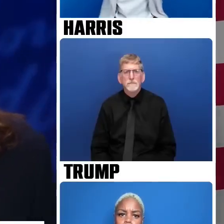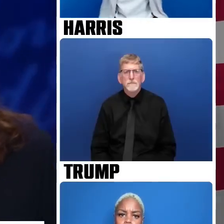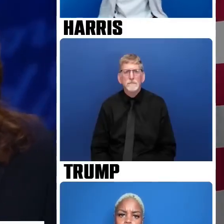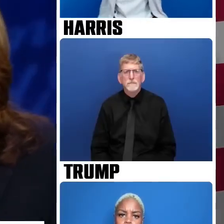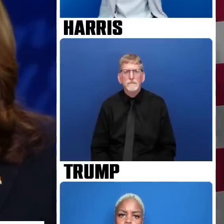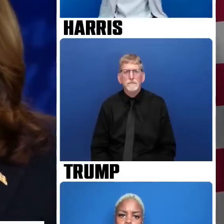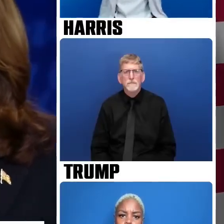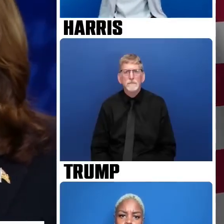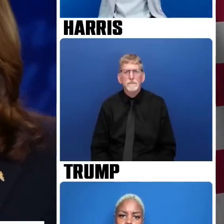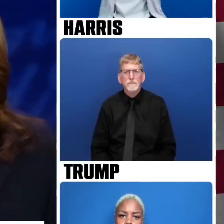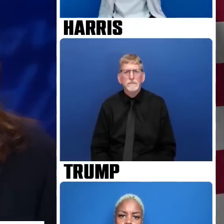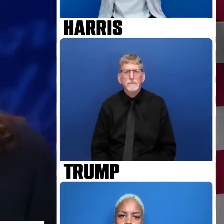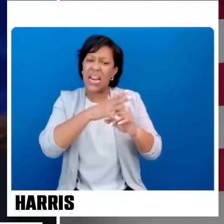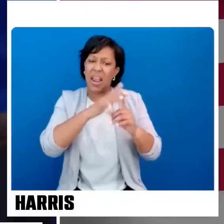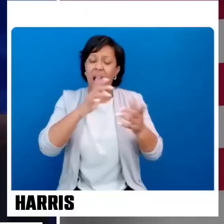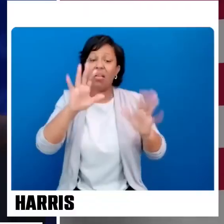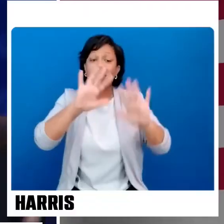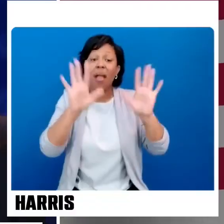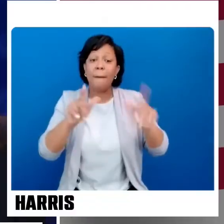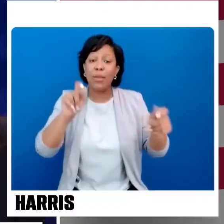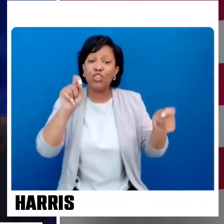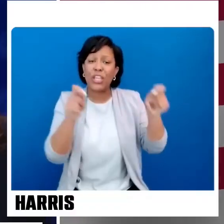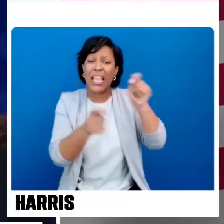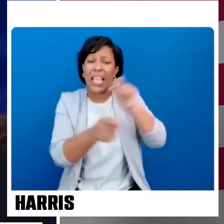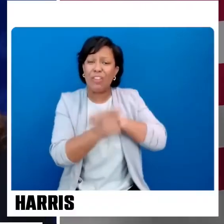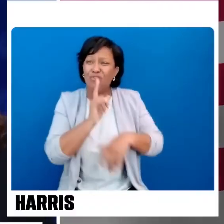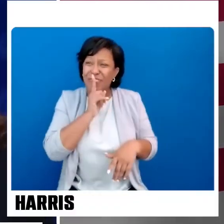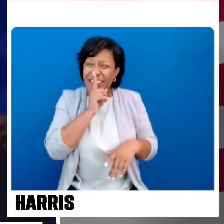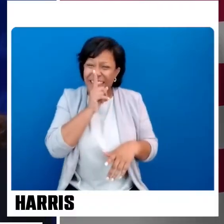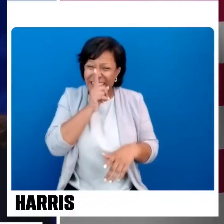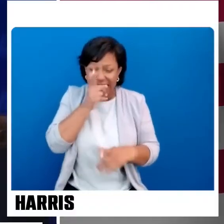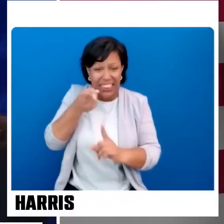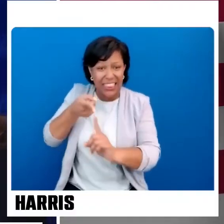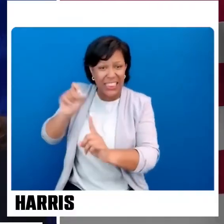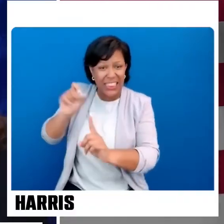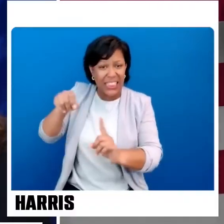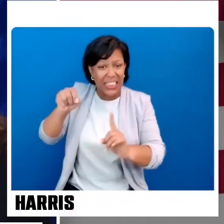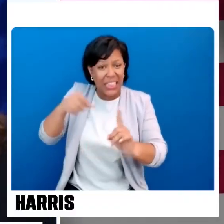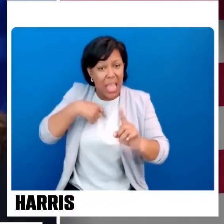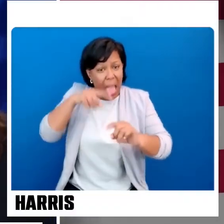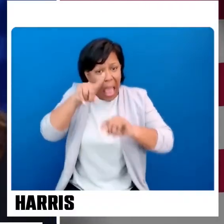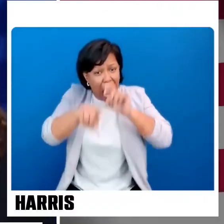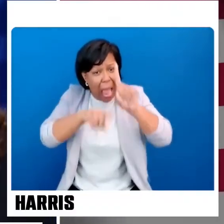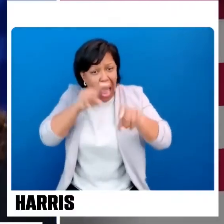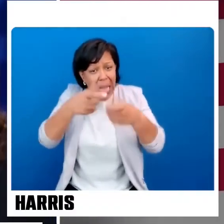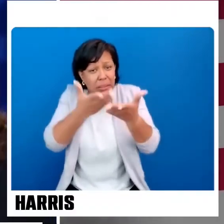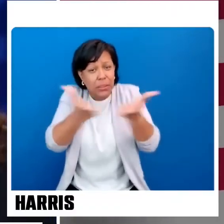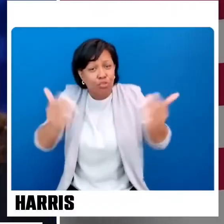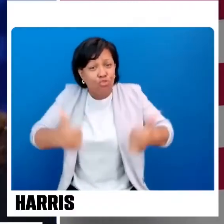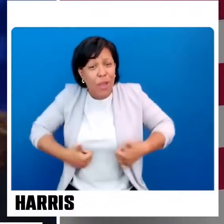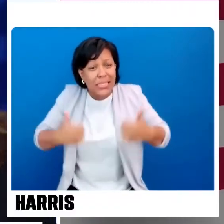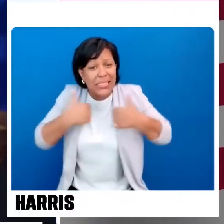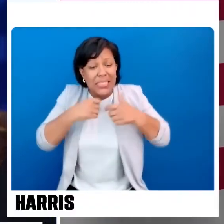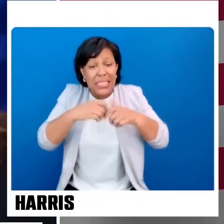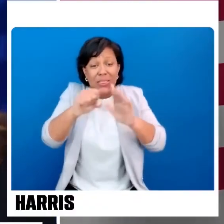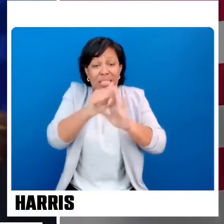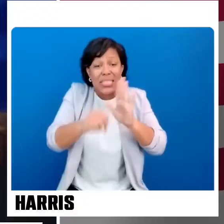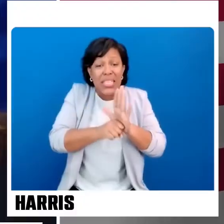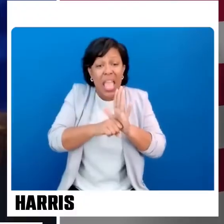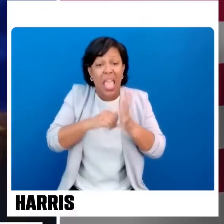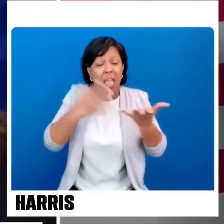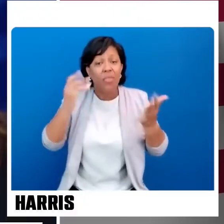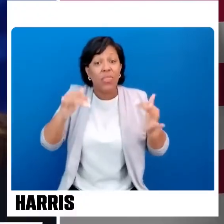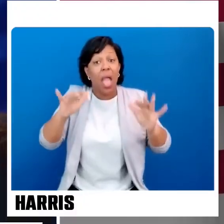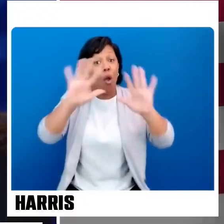ask anyone who lives in a state who has experienced these extreme weather occurrences, who now is either being denied home insurance or it's being